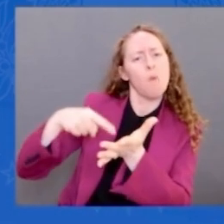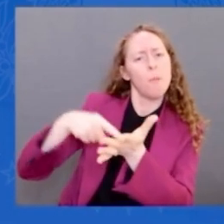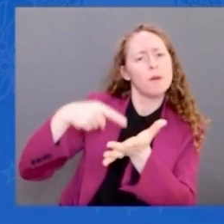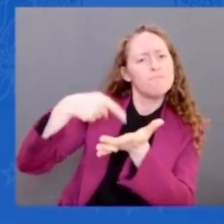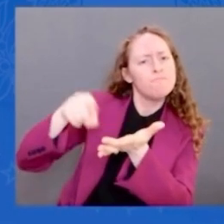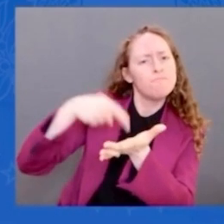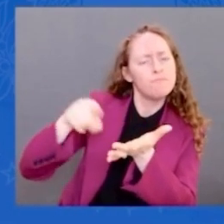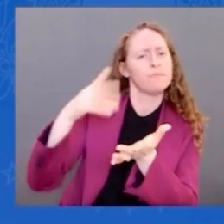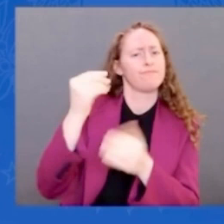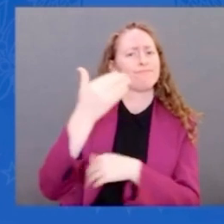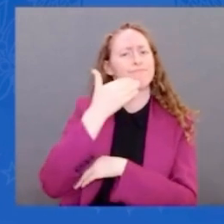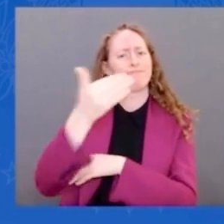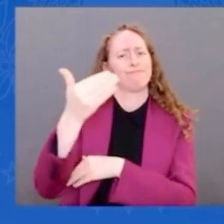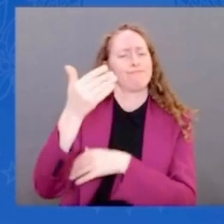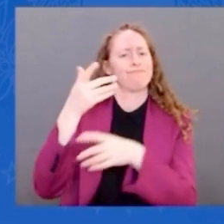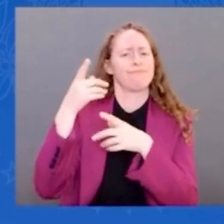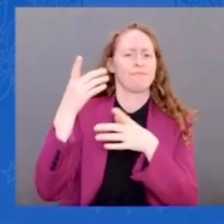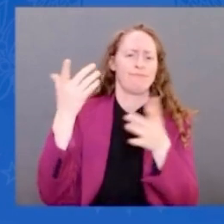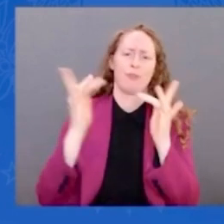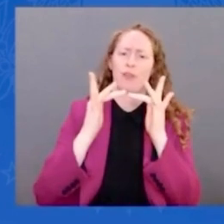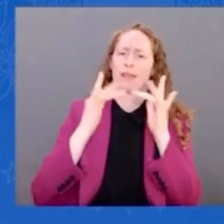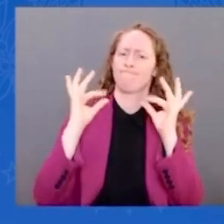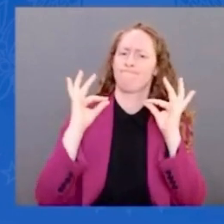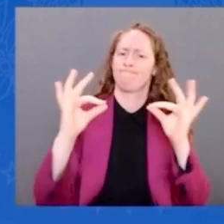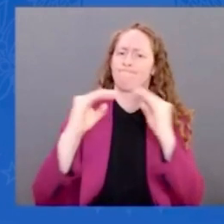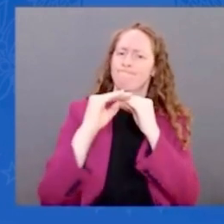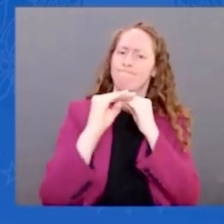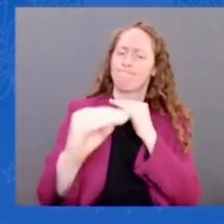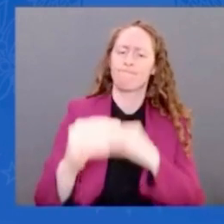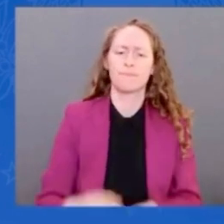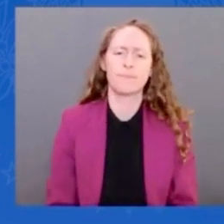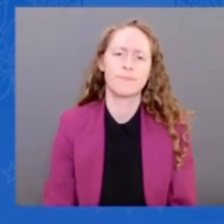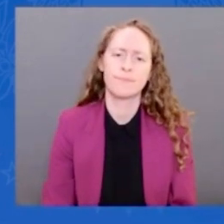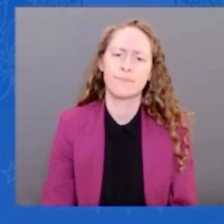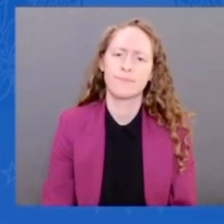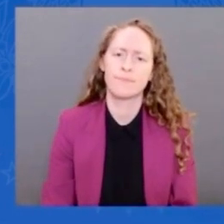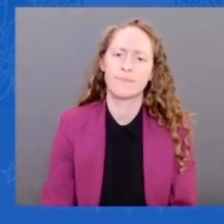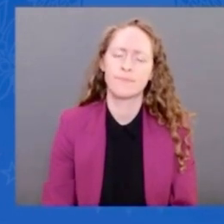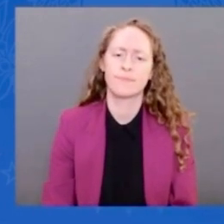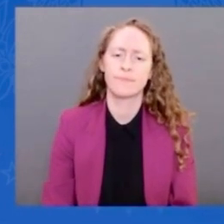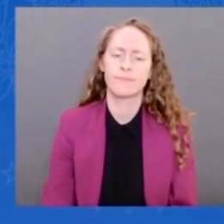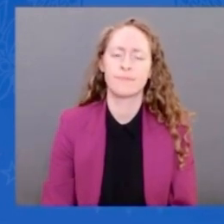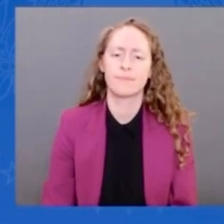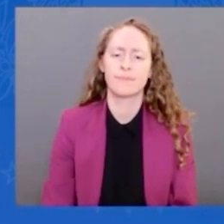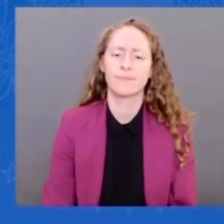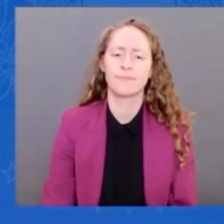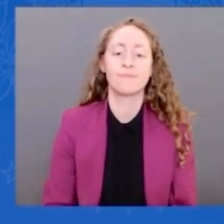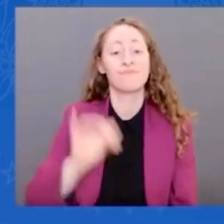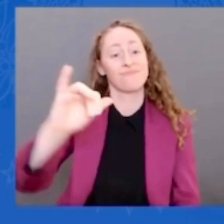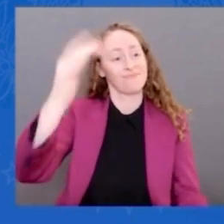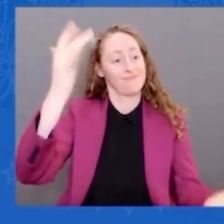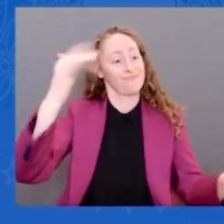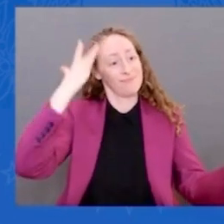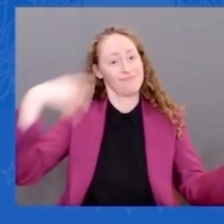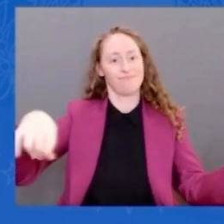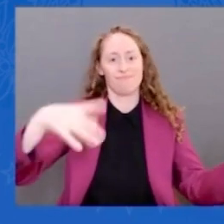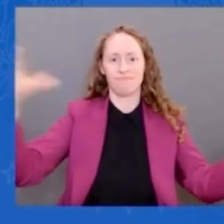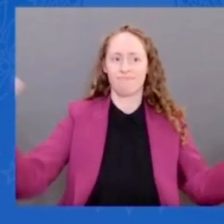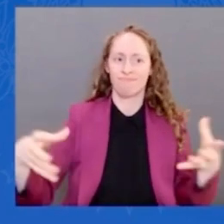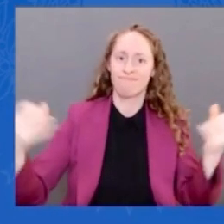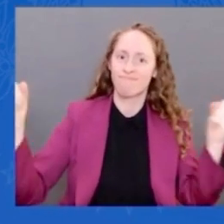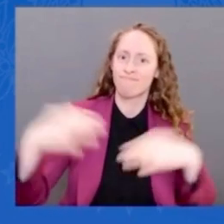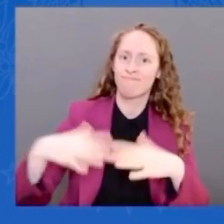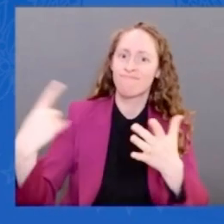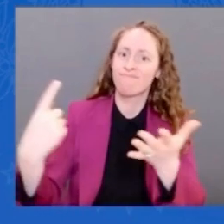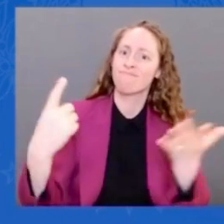So that is why we are all here together today. Last year, knowing this was an issue, our